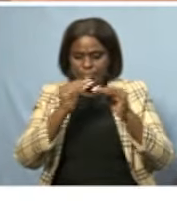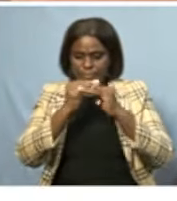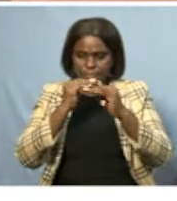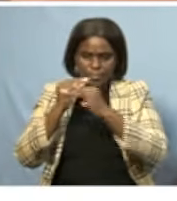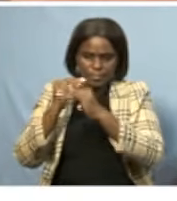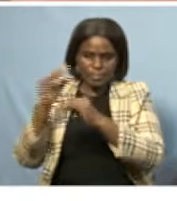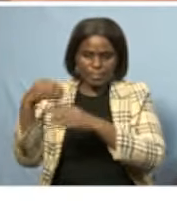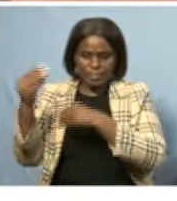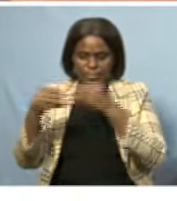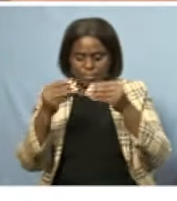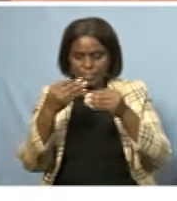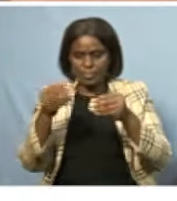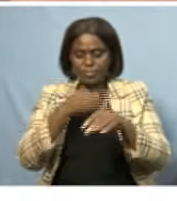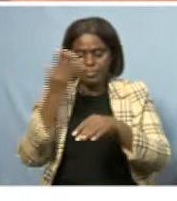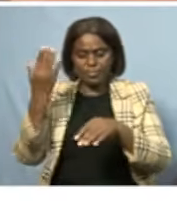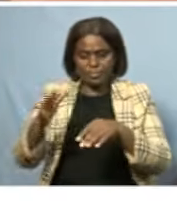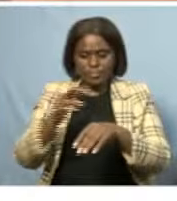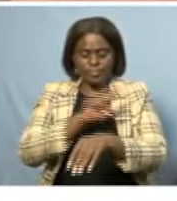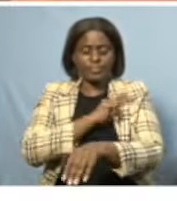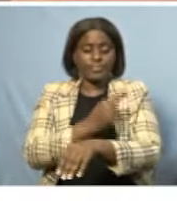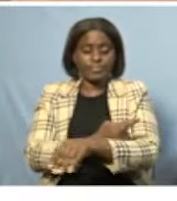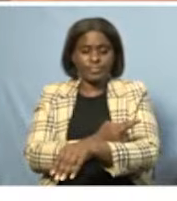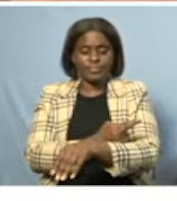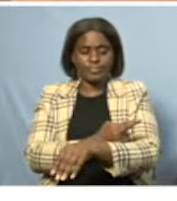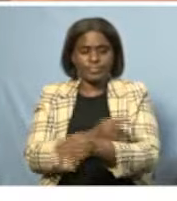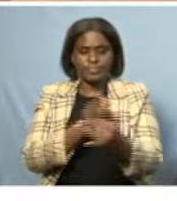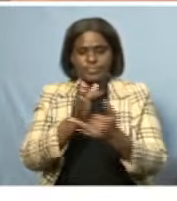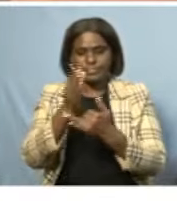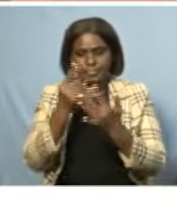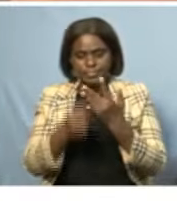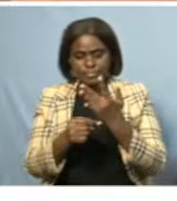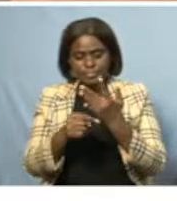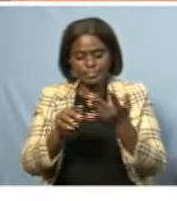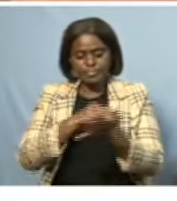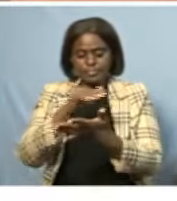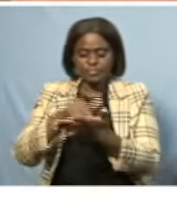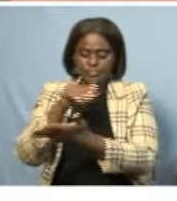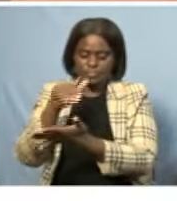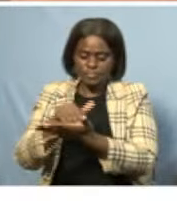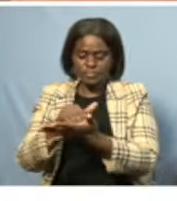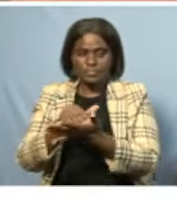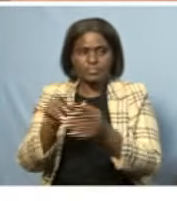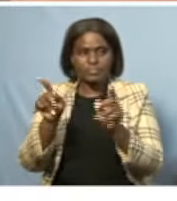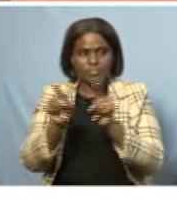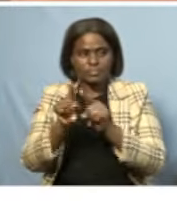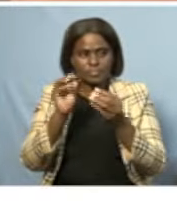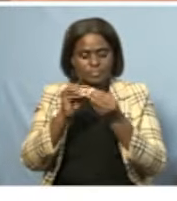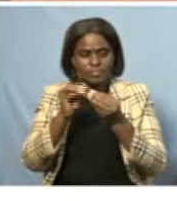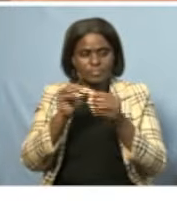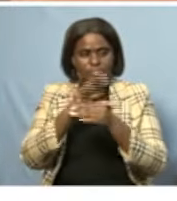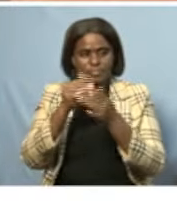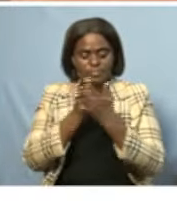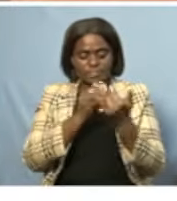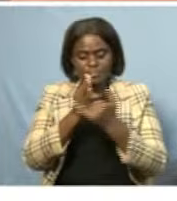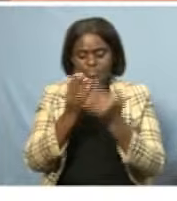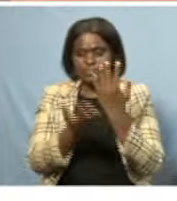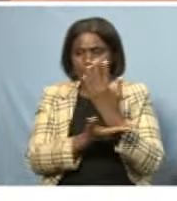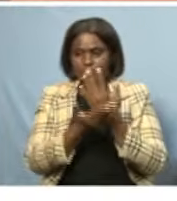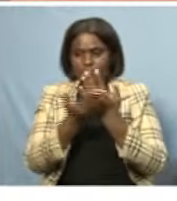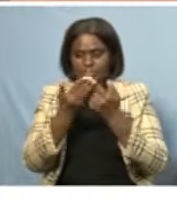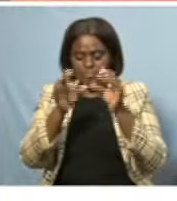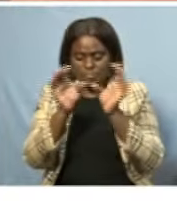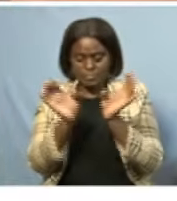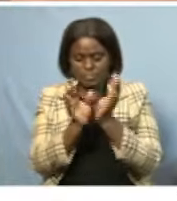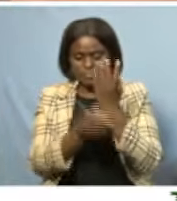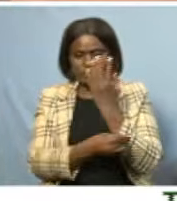equitable distribution of national resources through decentralization, particularly via the enhanced